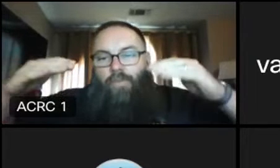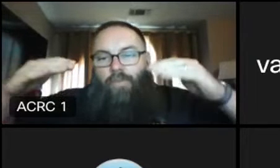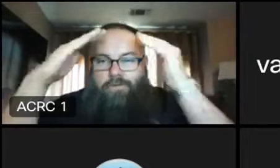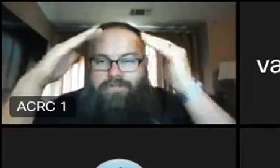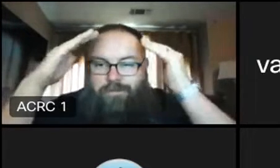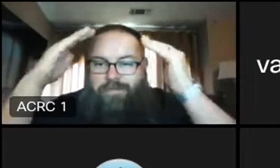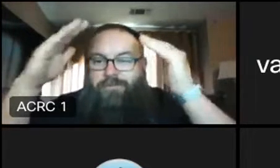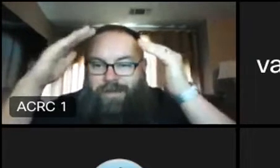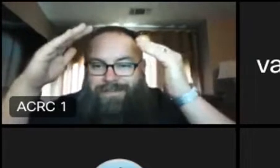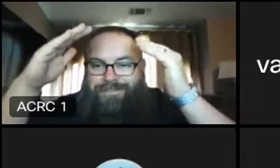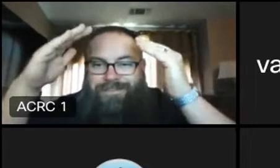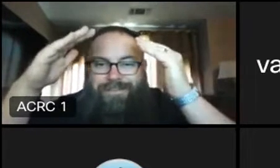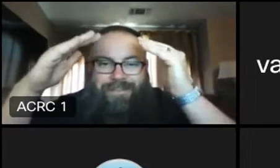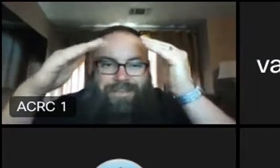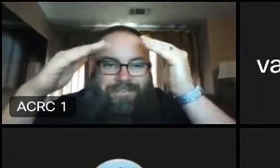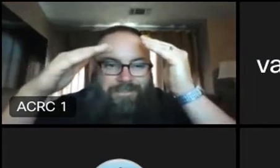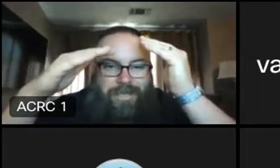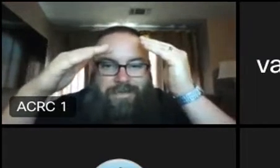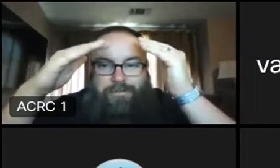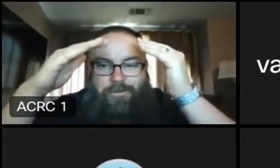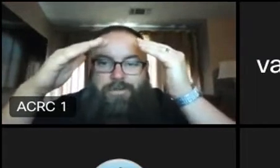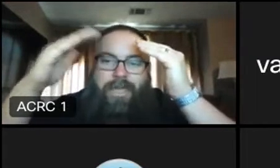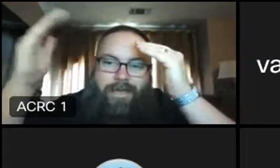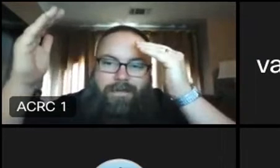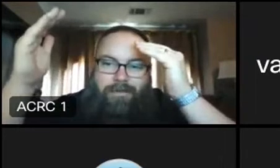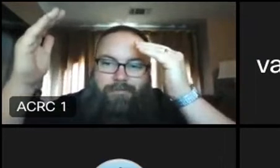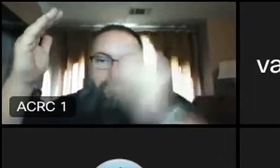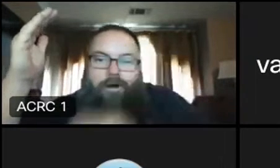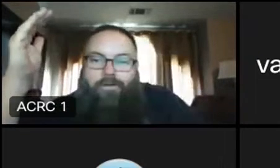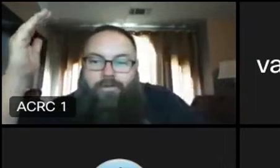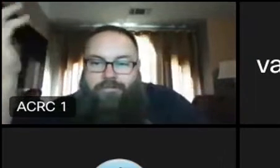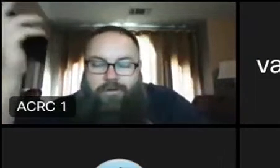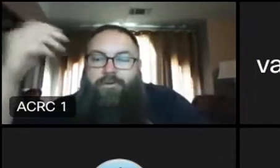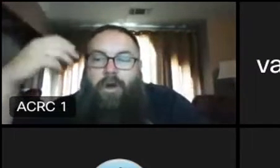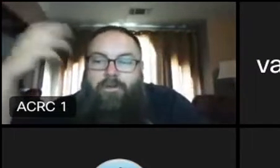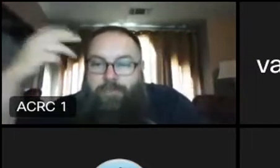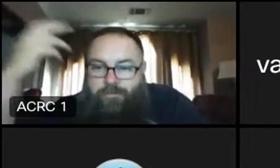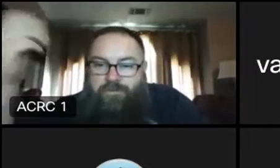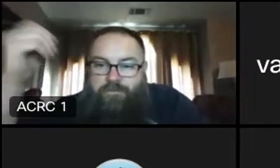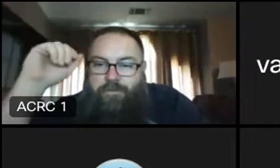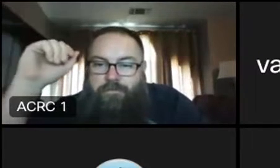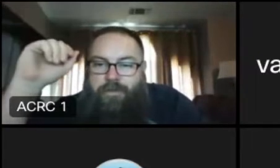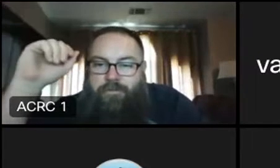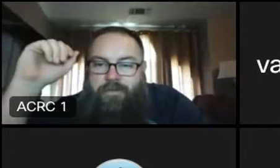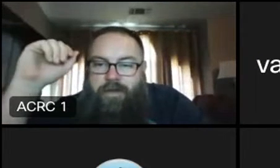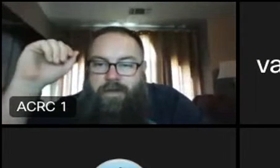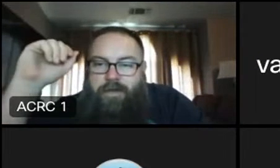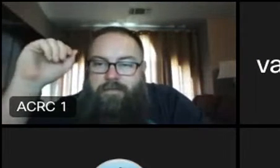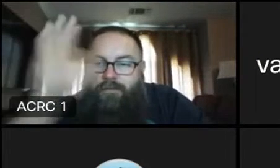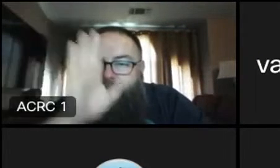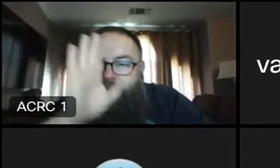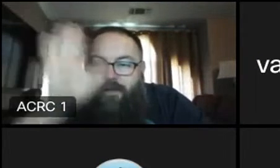then what other referrals can we give you guys? Like, so that if you are going to be able to serve people, that we've